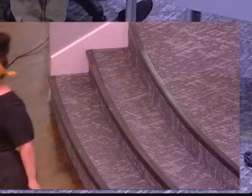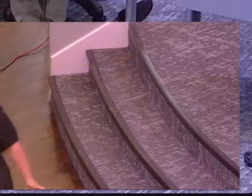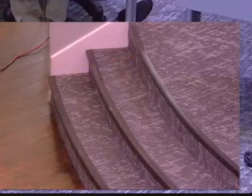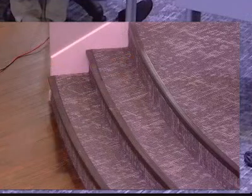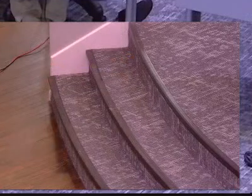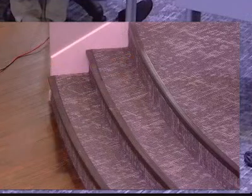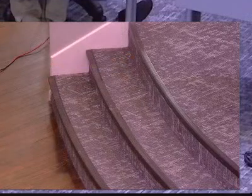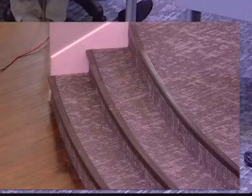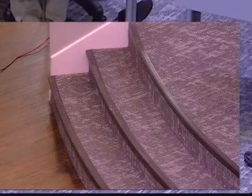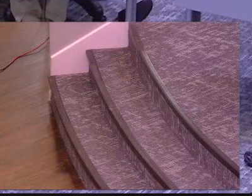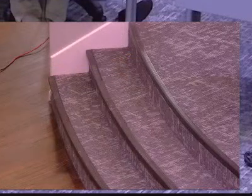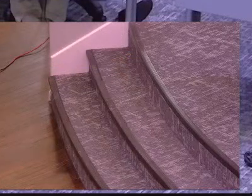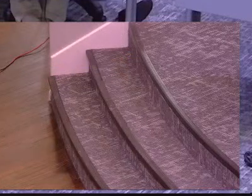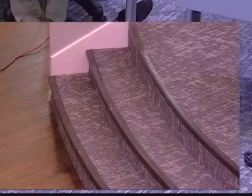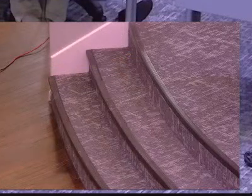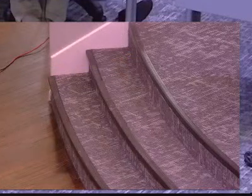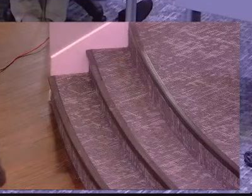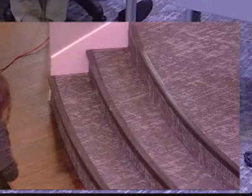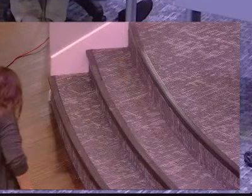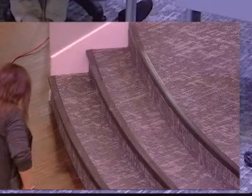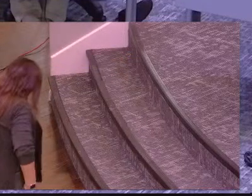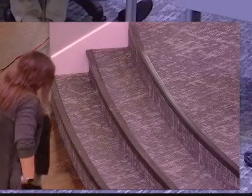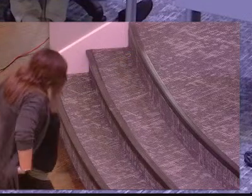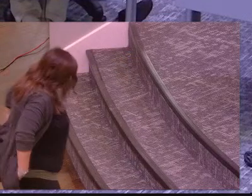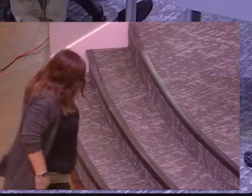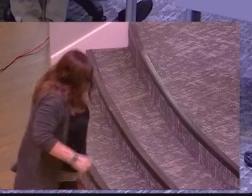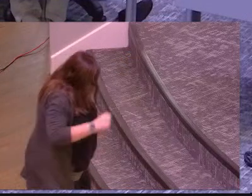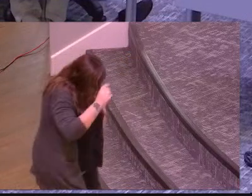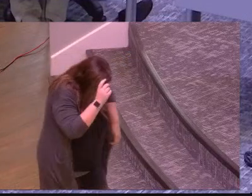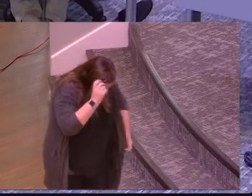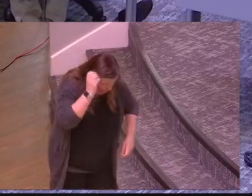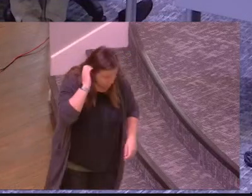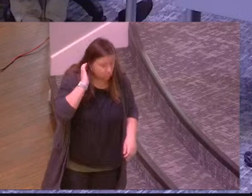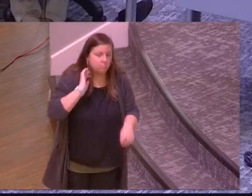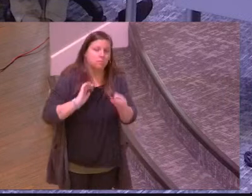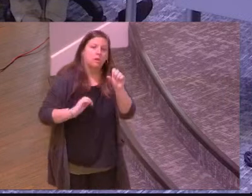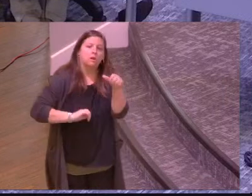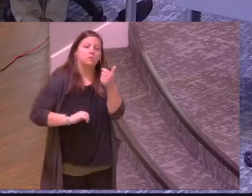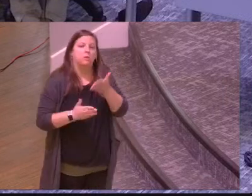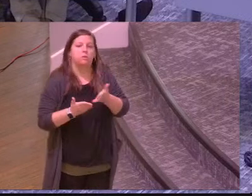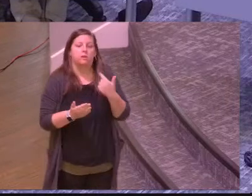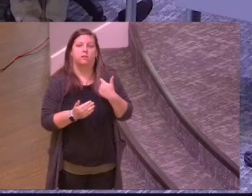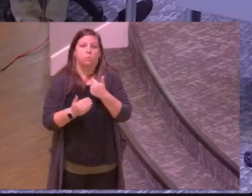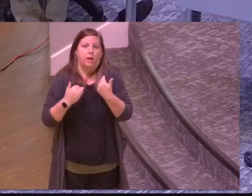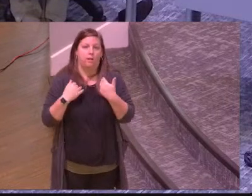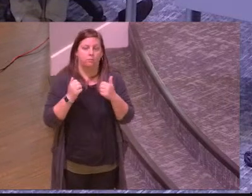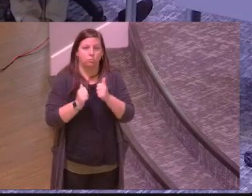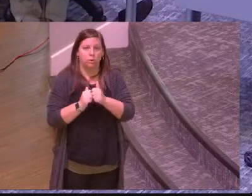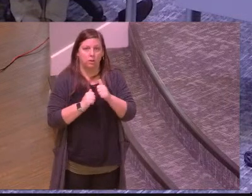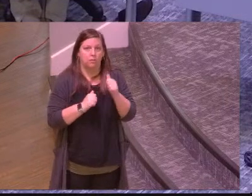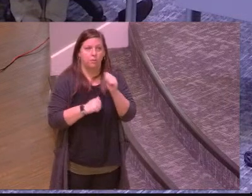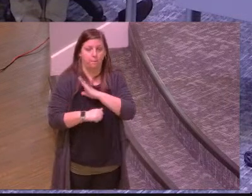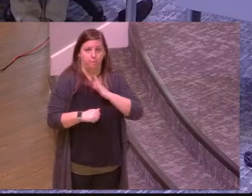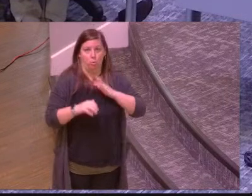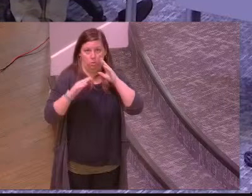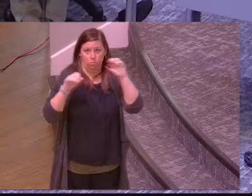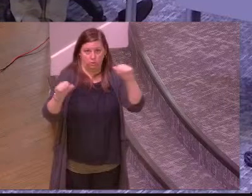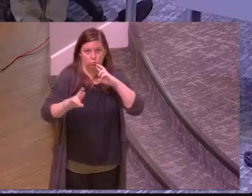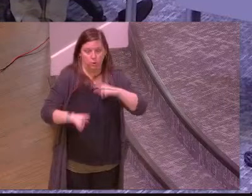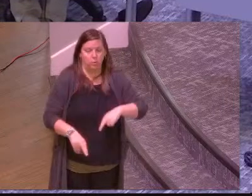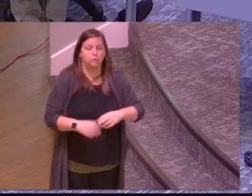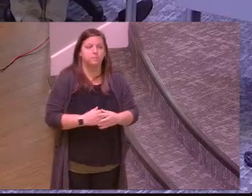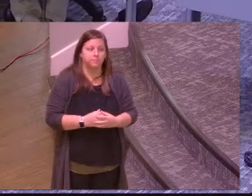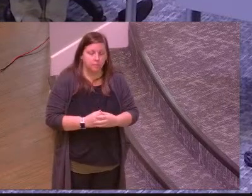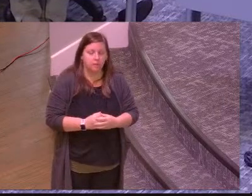So we do have, the other thing that we do have under the board president's report is the board